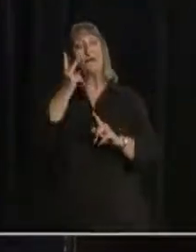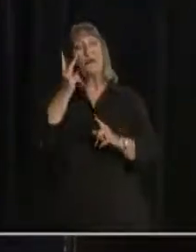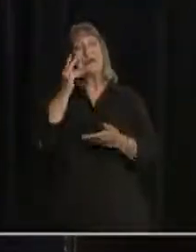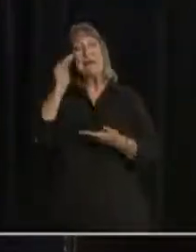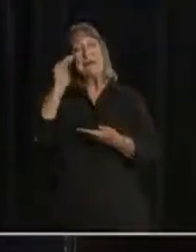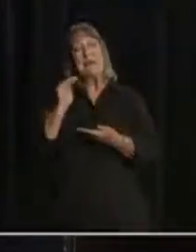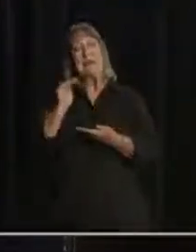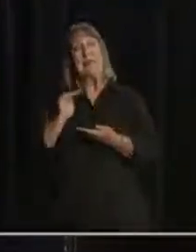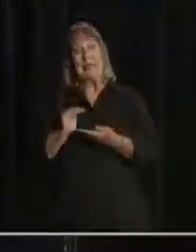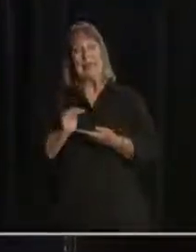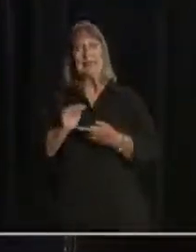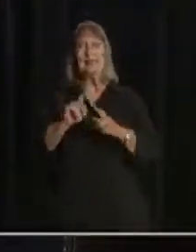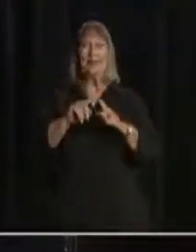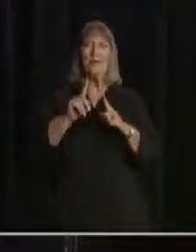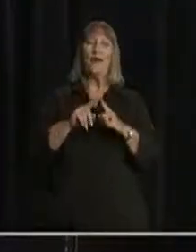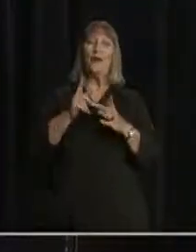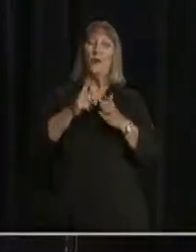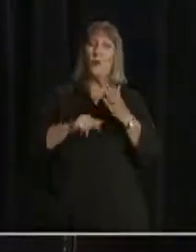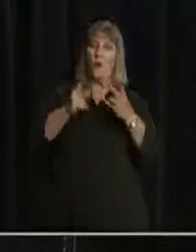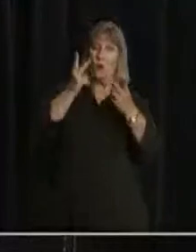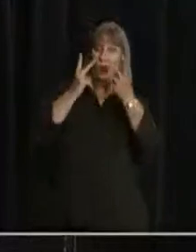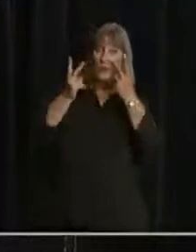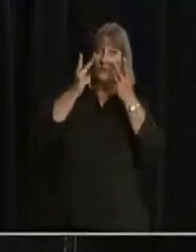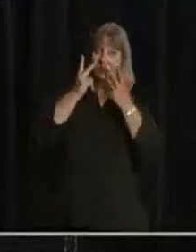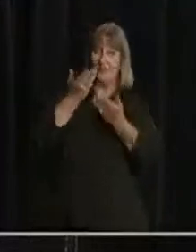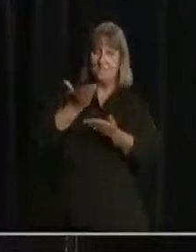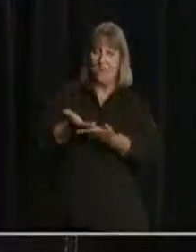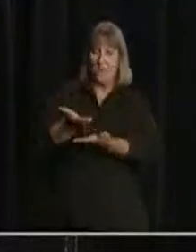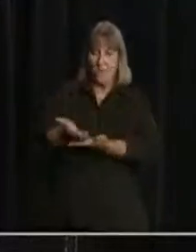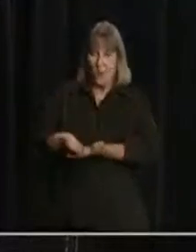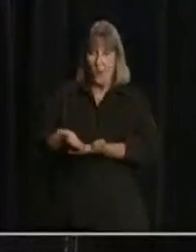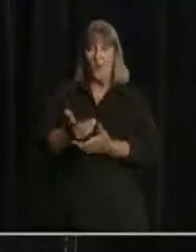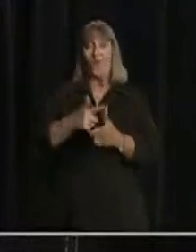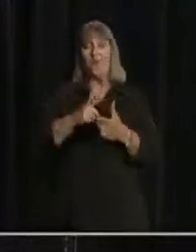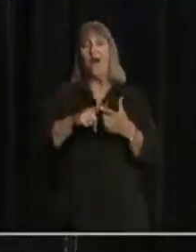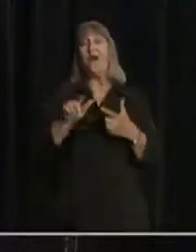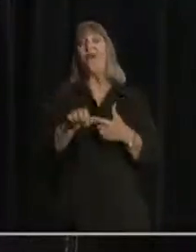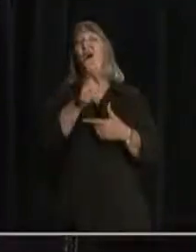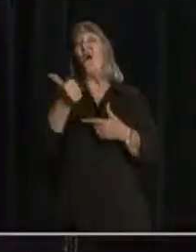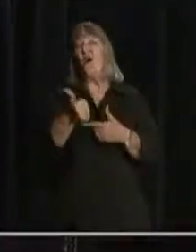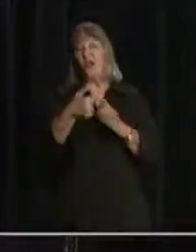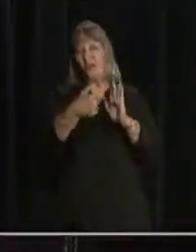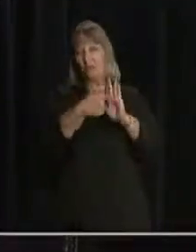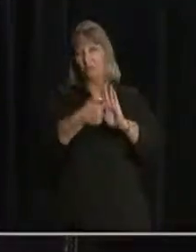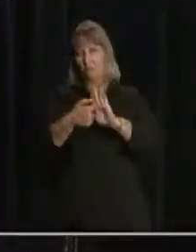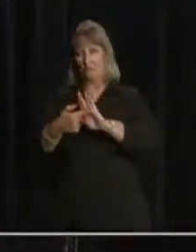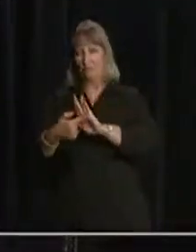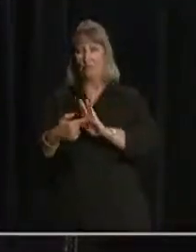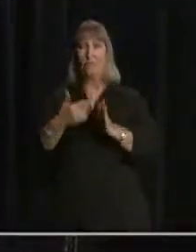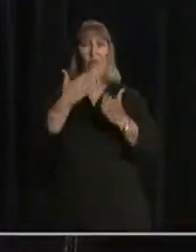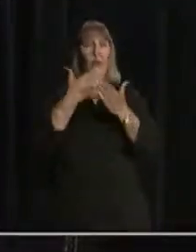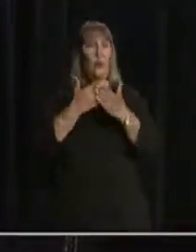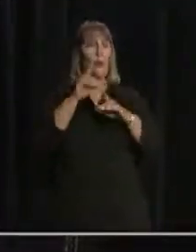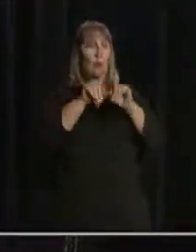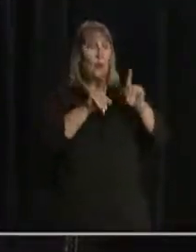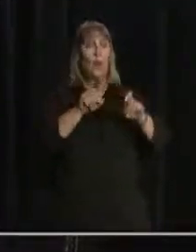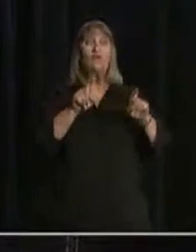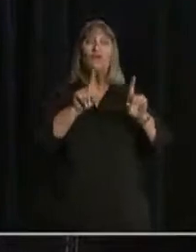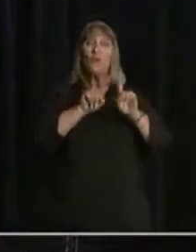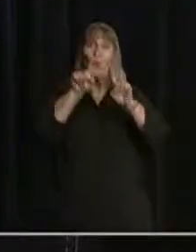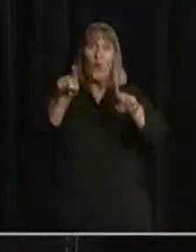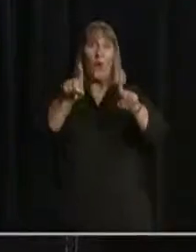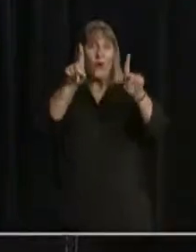that there's a lag in terms of what we would see evident by the other indicators. So great question. We applaud folks for getting tested. It's